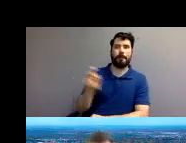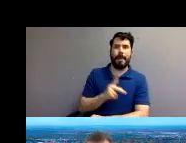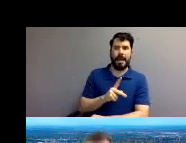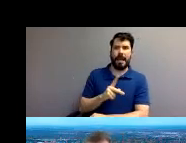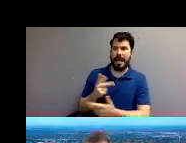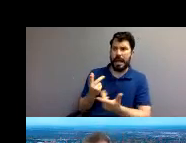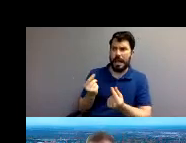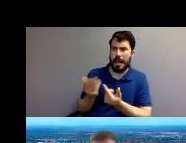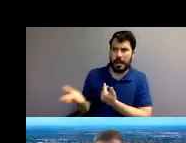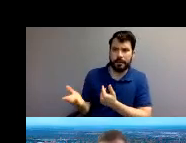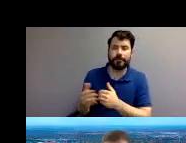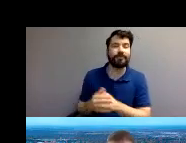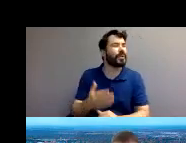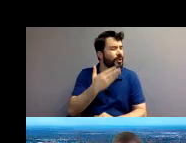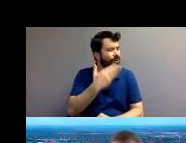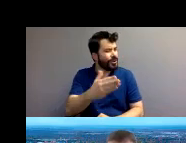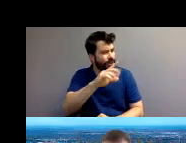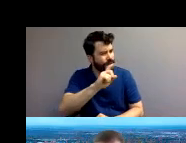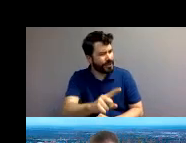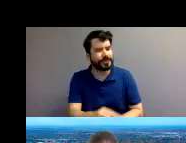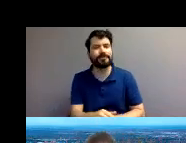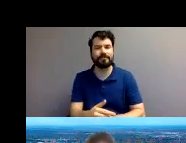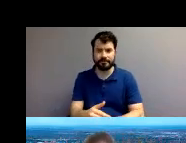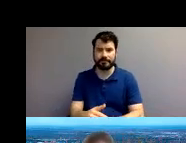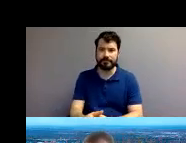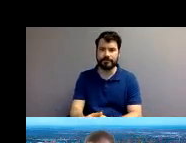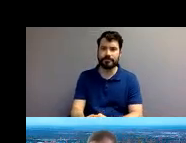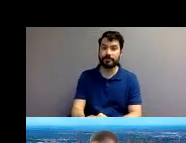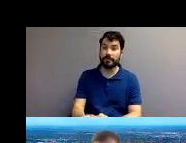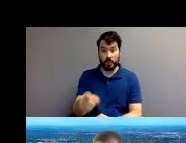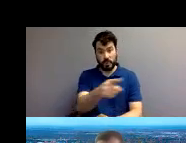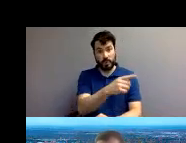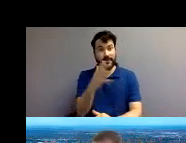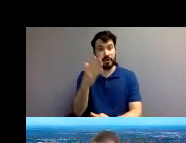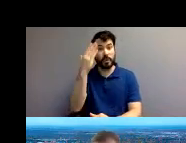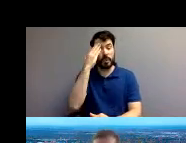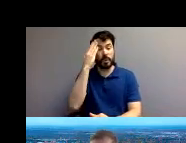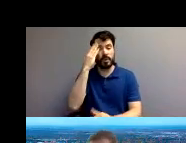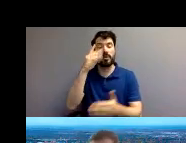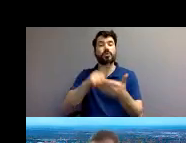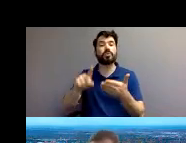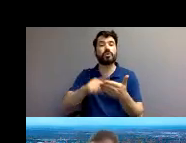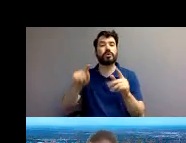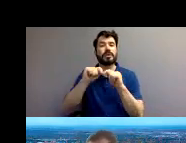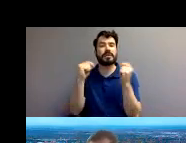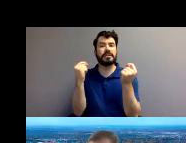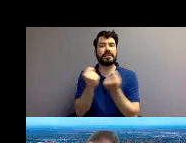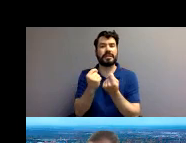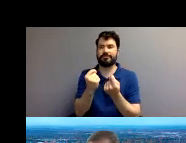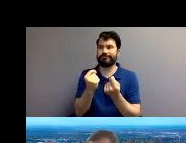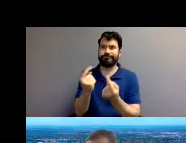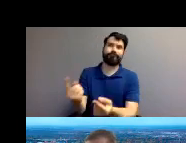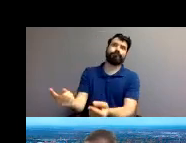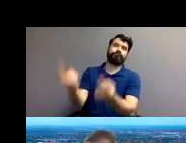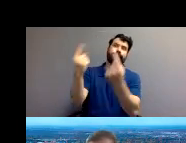13th? Yeah, thanks, Dee. That's a great question. As many of you may have heard, our research teams, well, they've been working on site throughout the